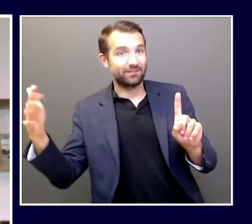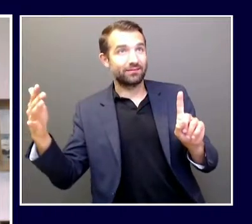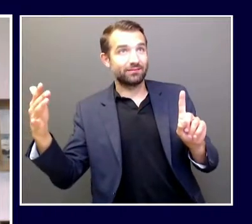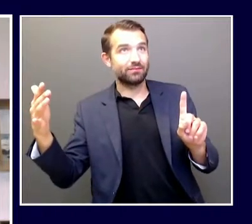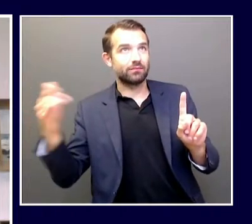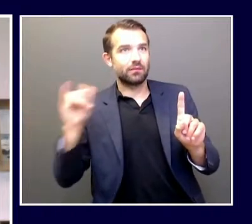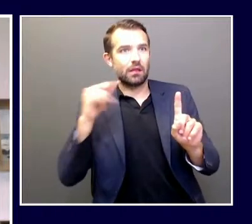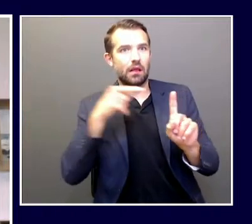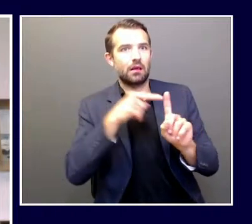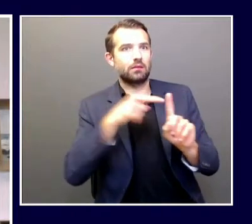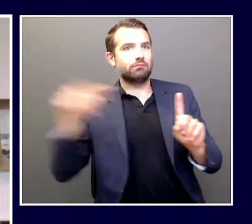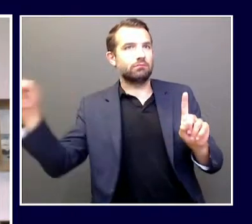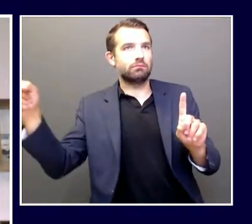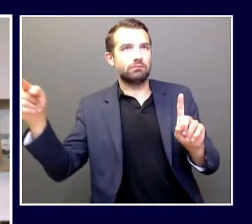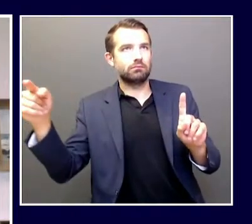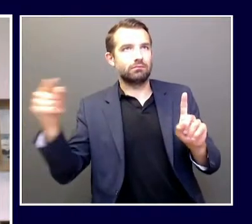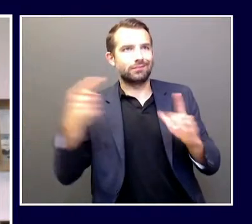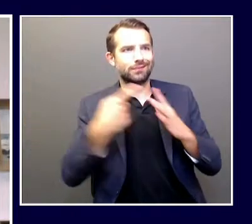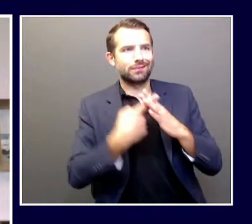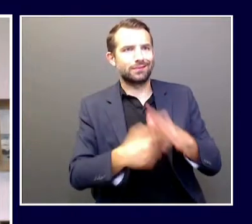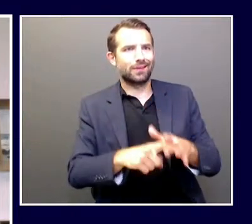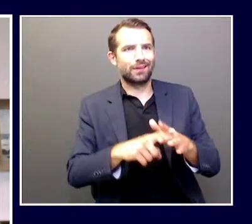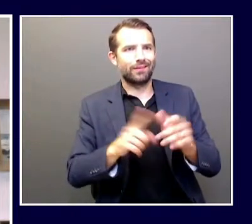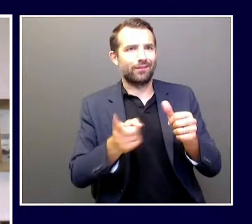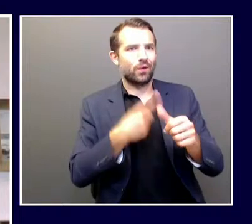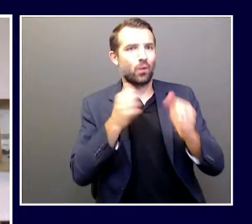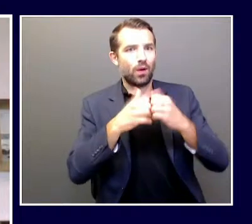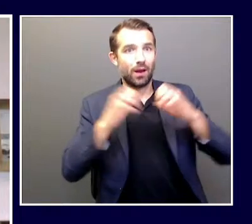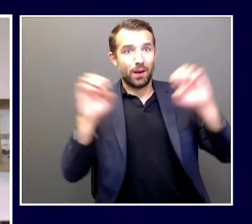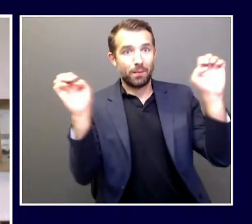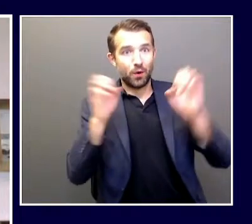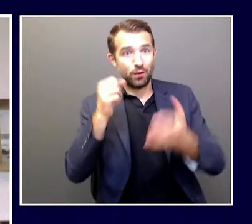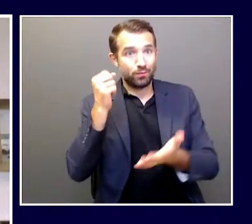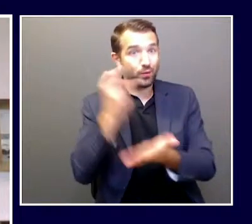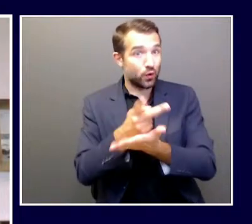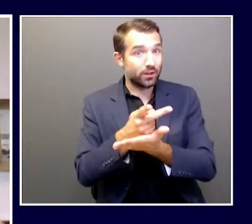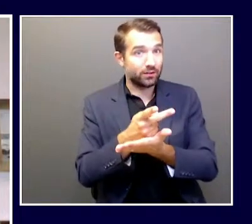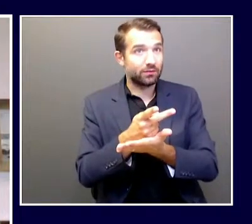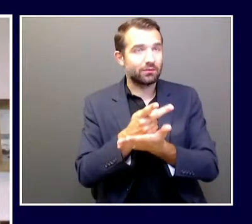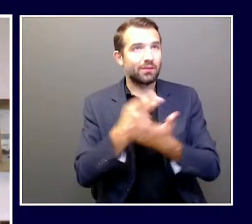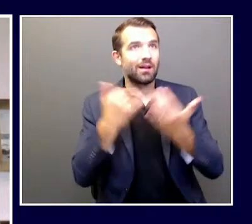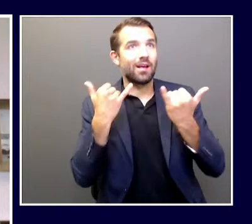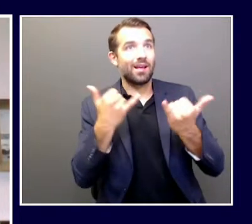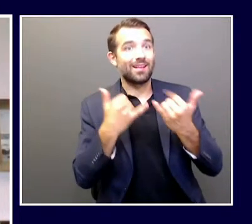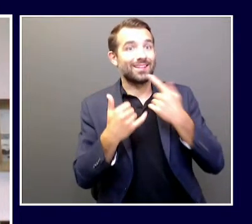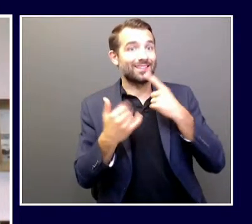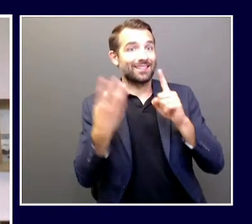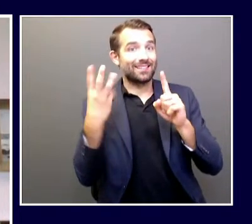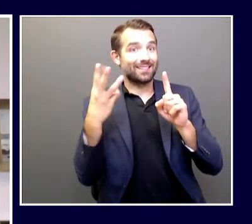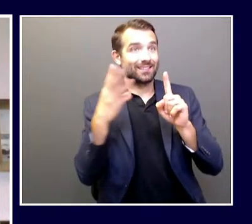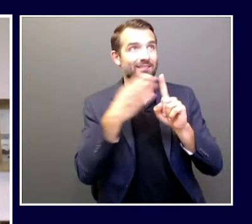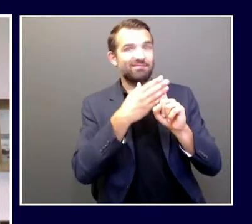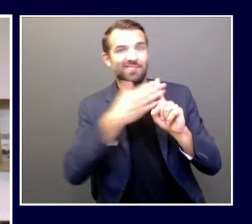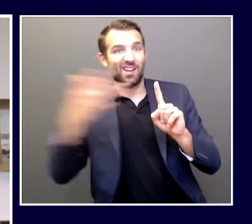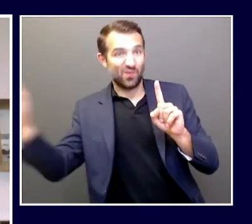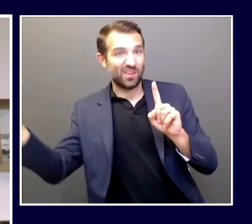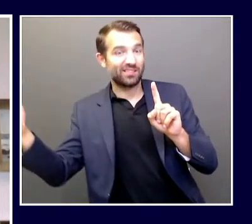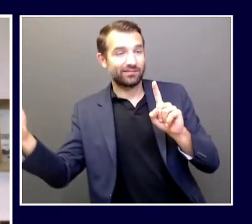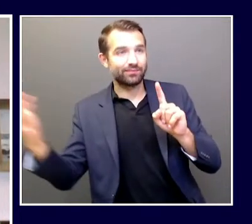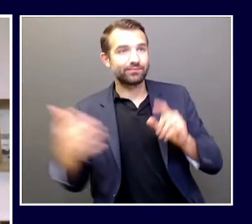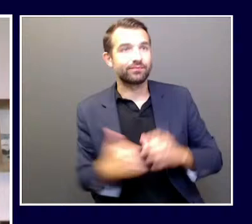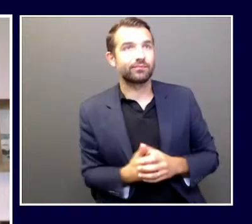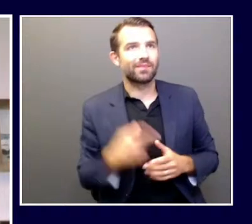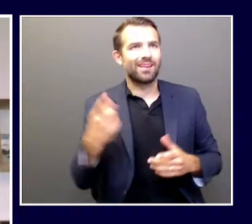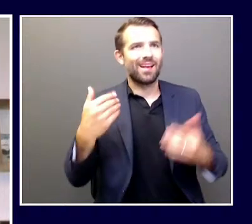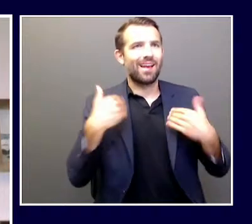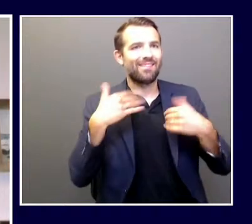they now have enough data to give the full approval for that 16 and over group. There's now a second tranche of data that will be coming in on a